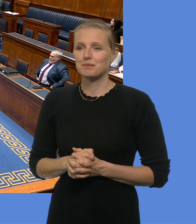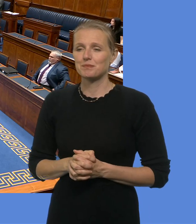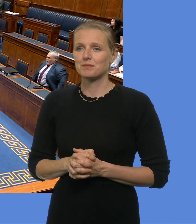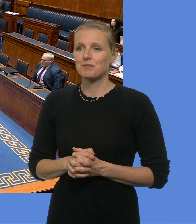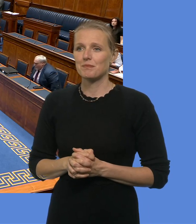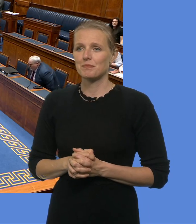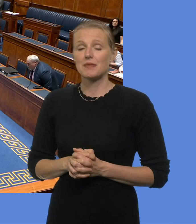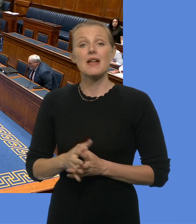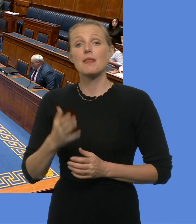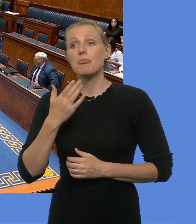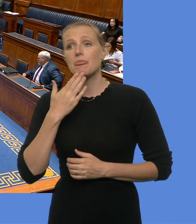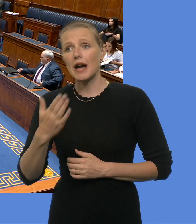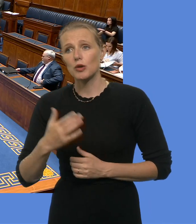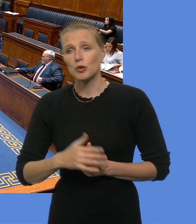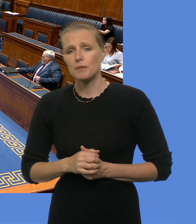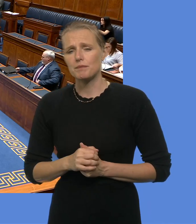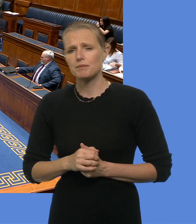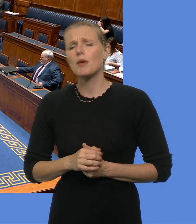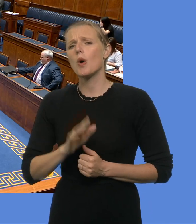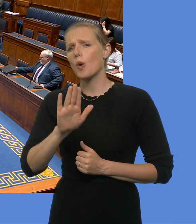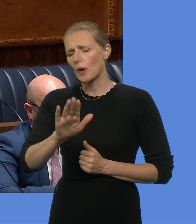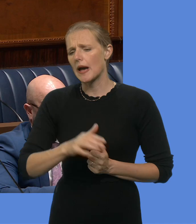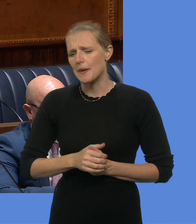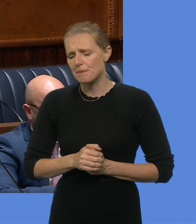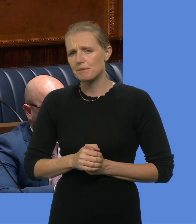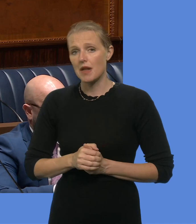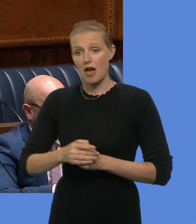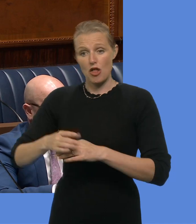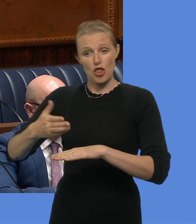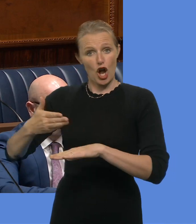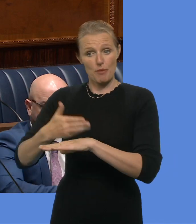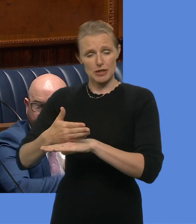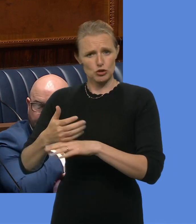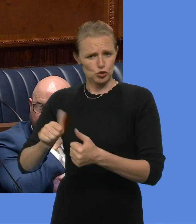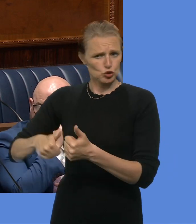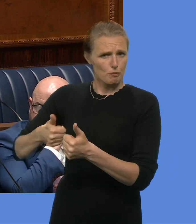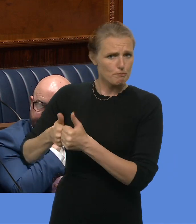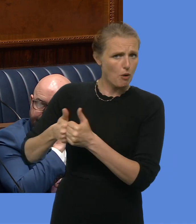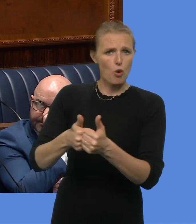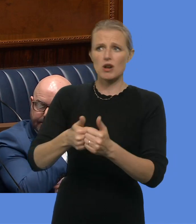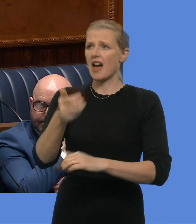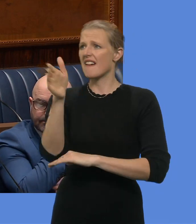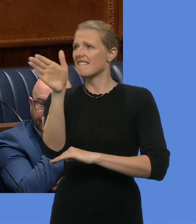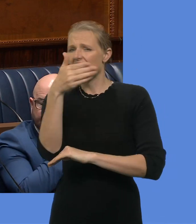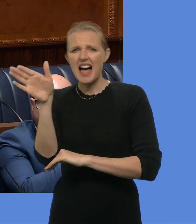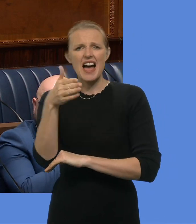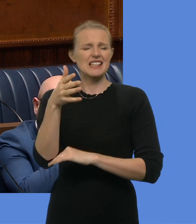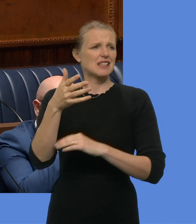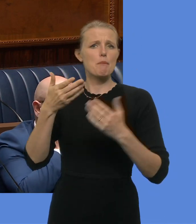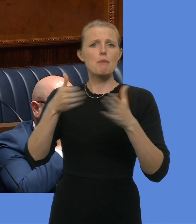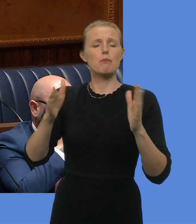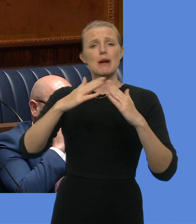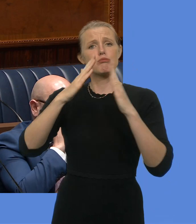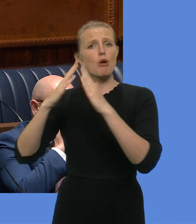Minister for her answer. Deputy First Minister, given that the Commission doesn't support the status quo with flags and emblems on public property,